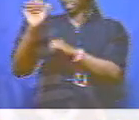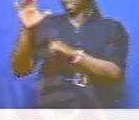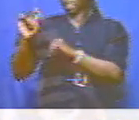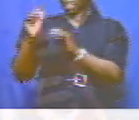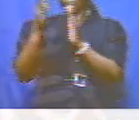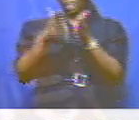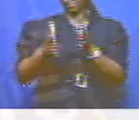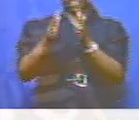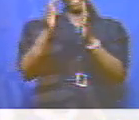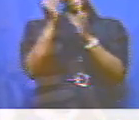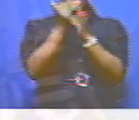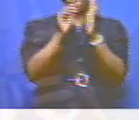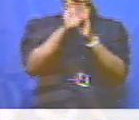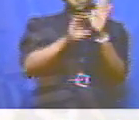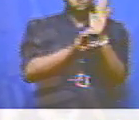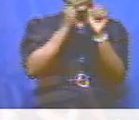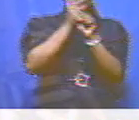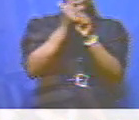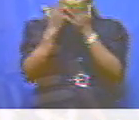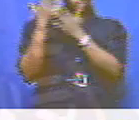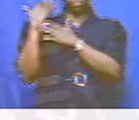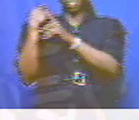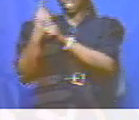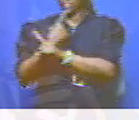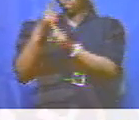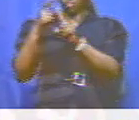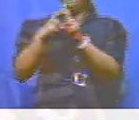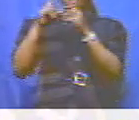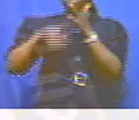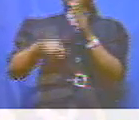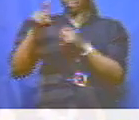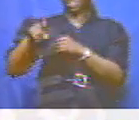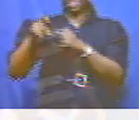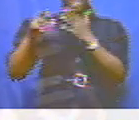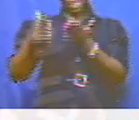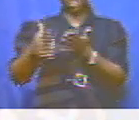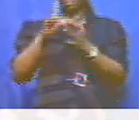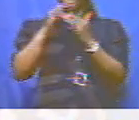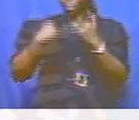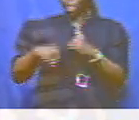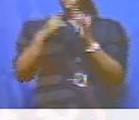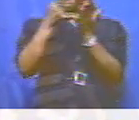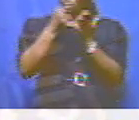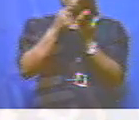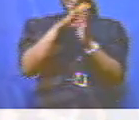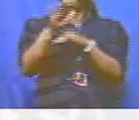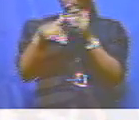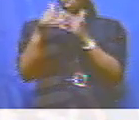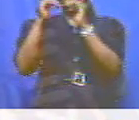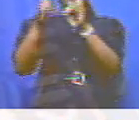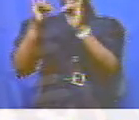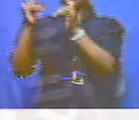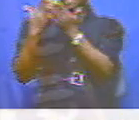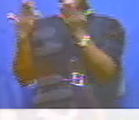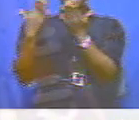were framed before the coming of the Sports Act was very different from what they need to be framed now. So trying to put all this new into